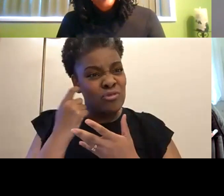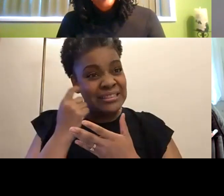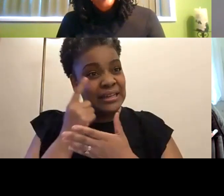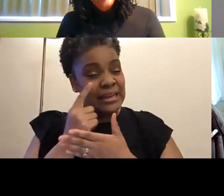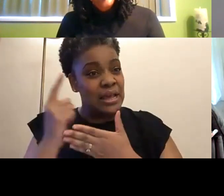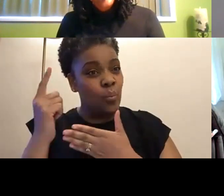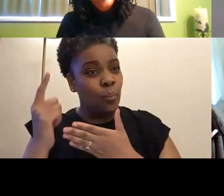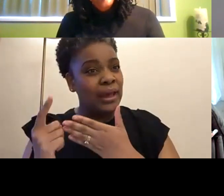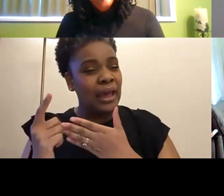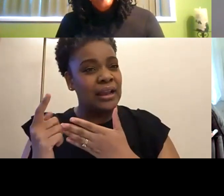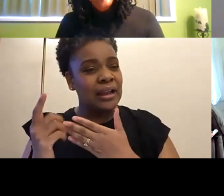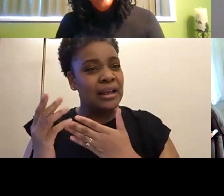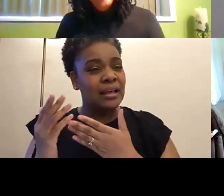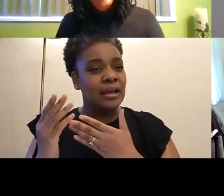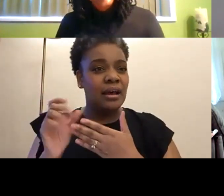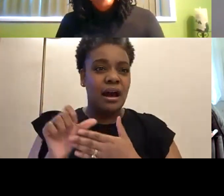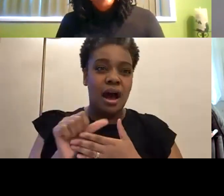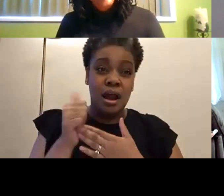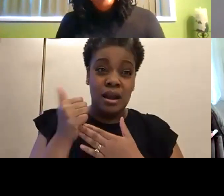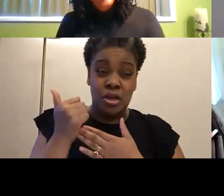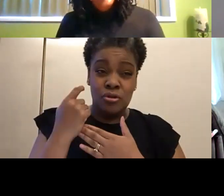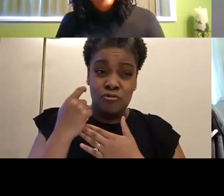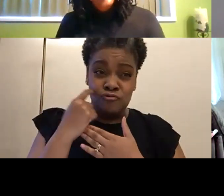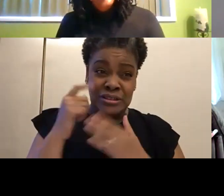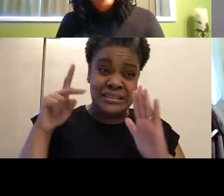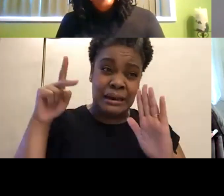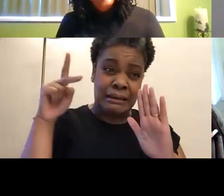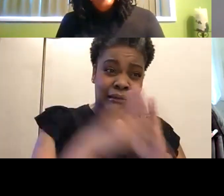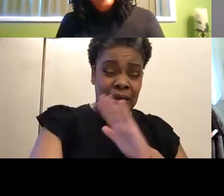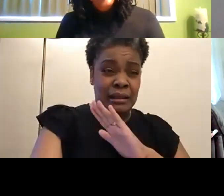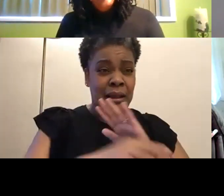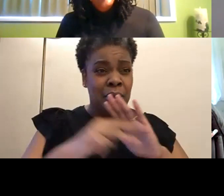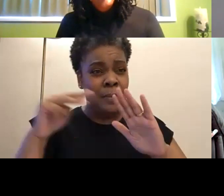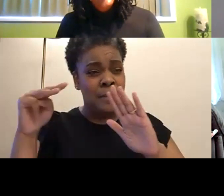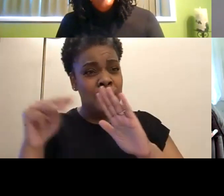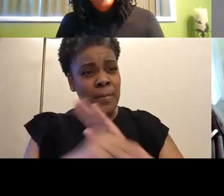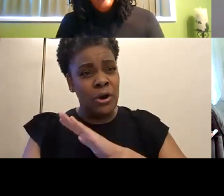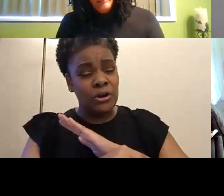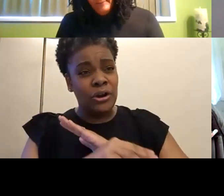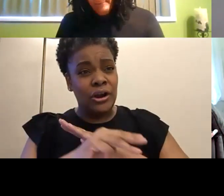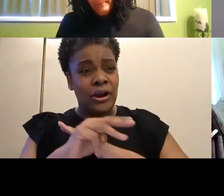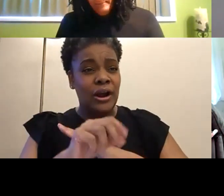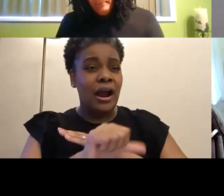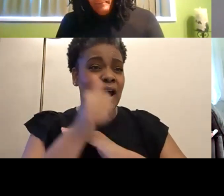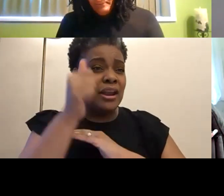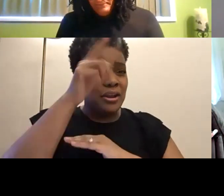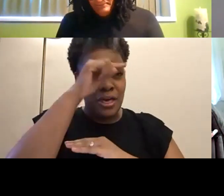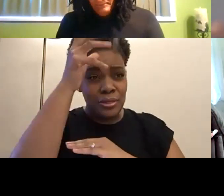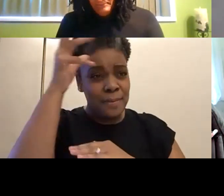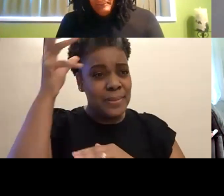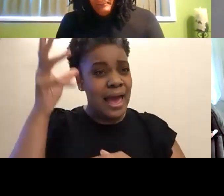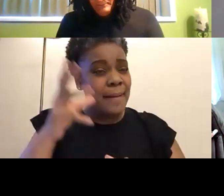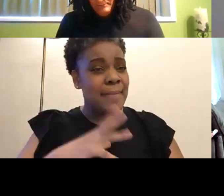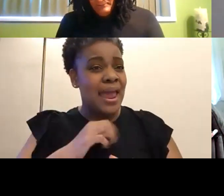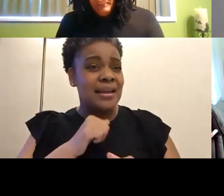another killing and murder of an of an unarmed black man, um, only